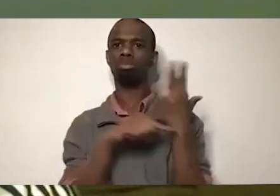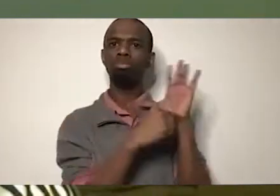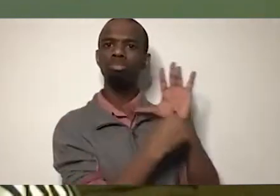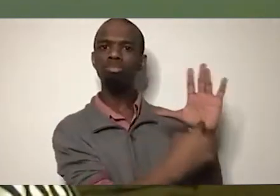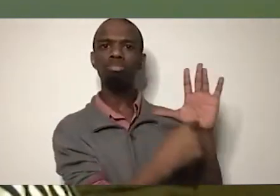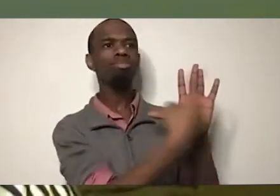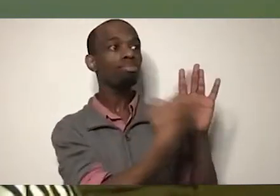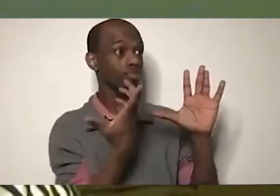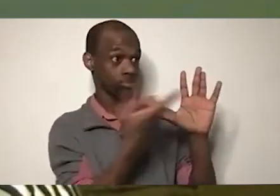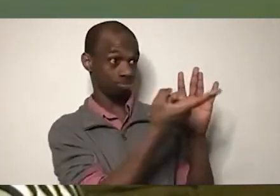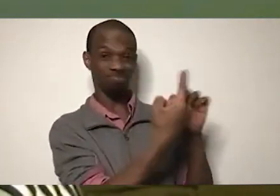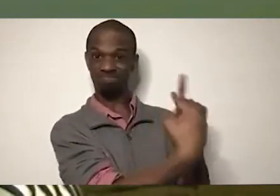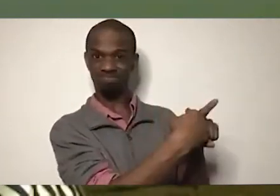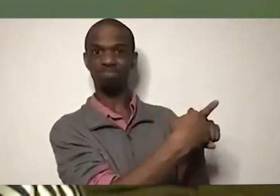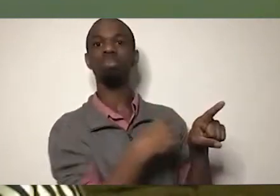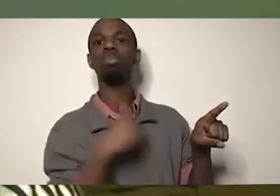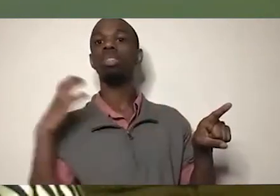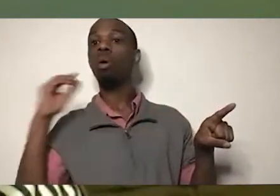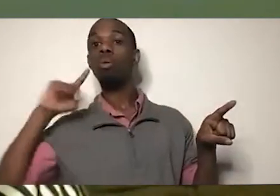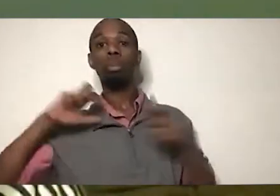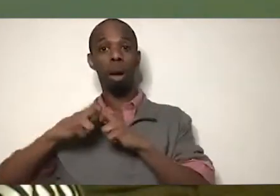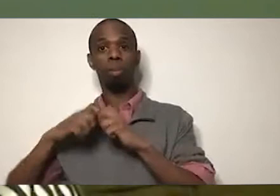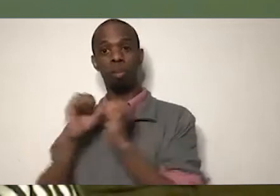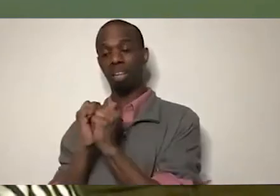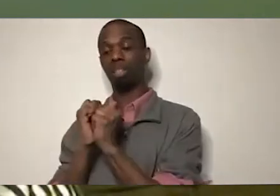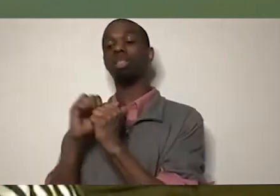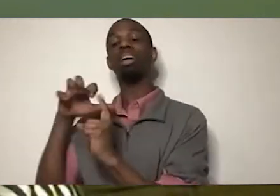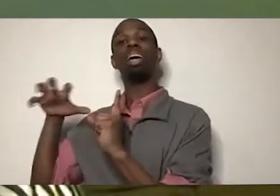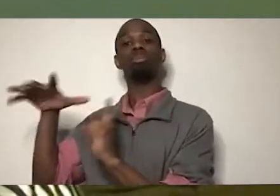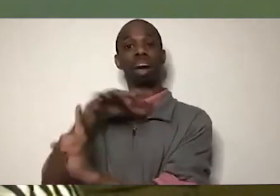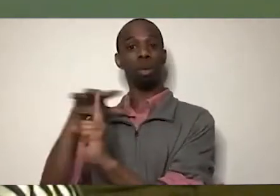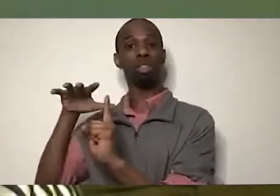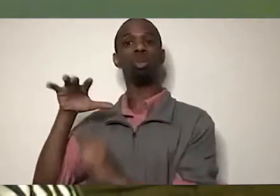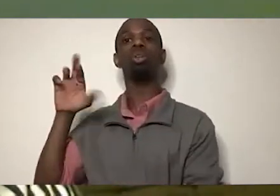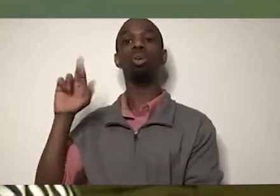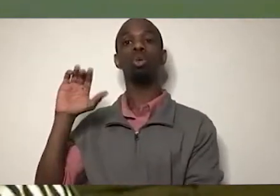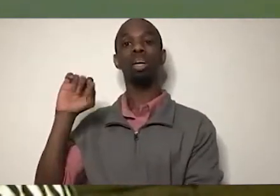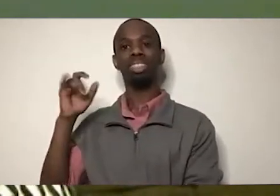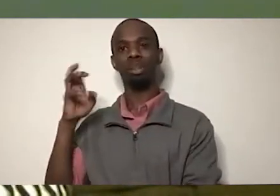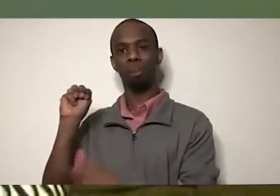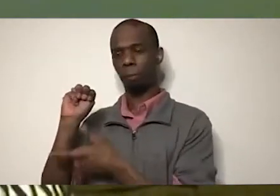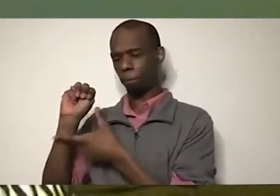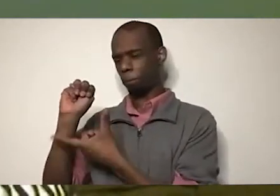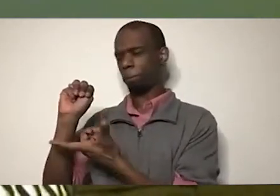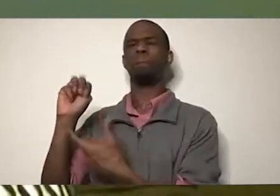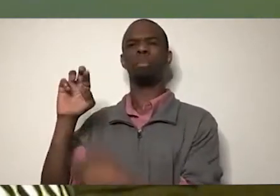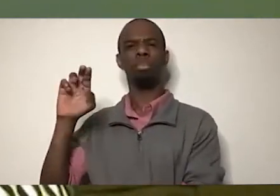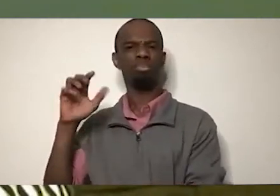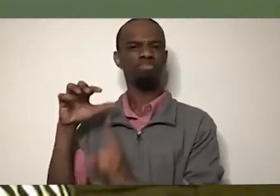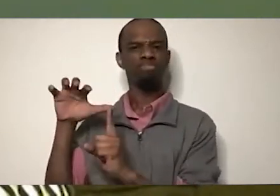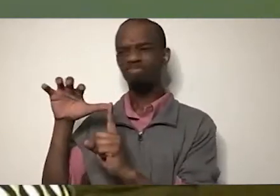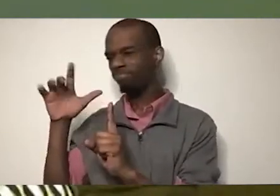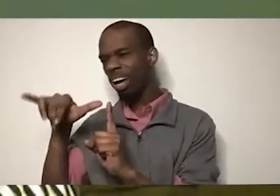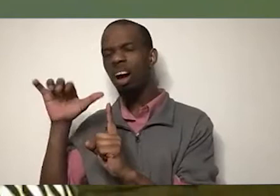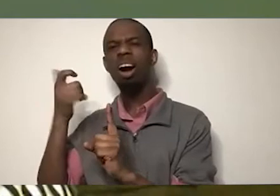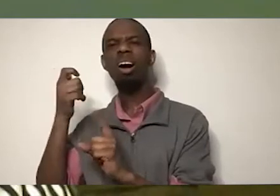your work? What does that mean? And why is it inextricable from thinking about the climate crisis and climate